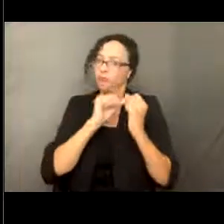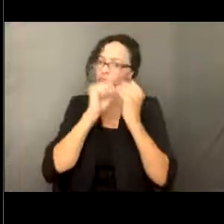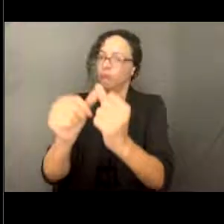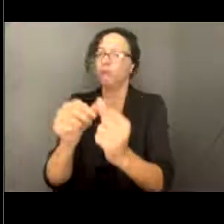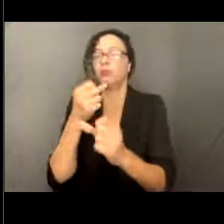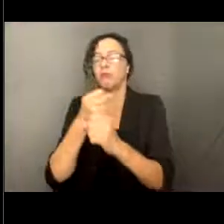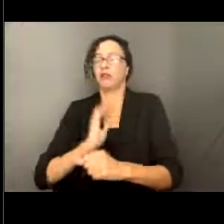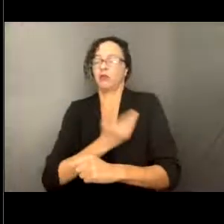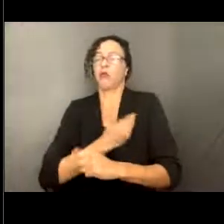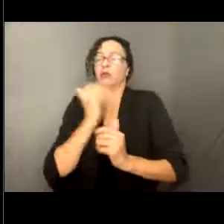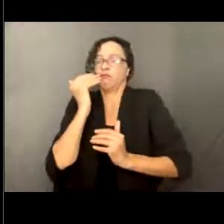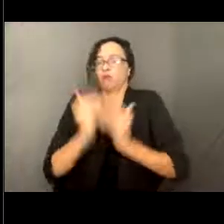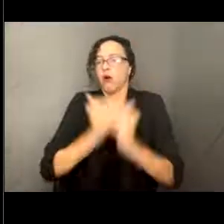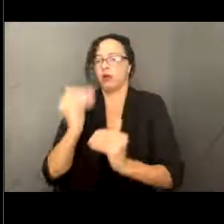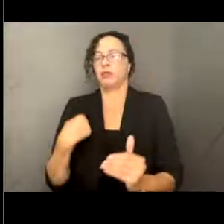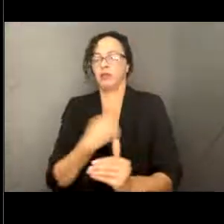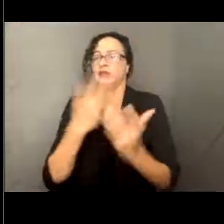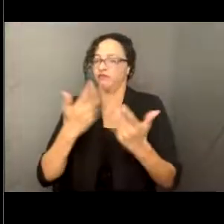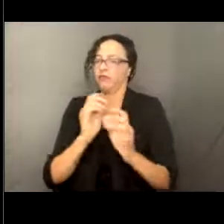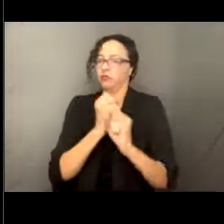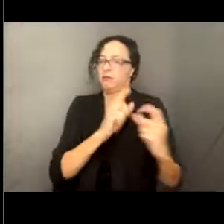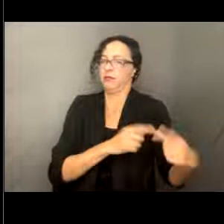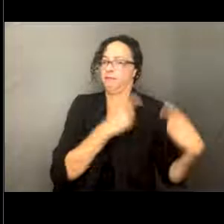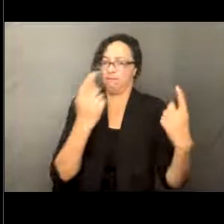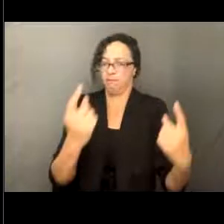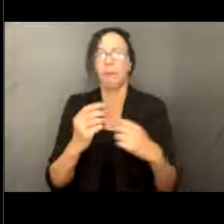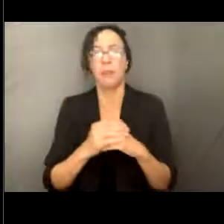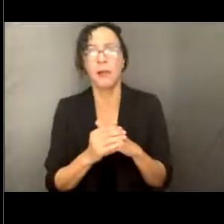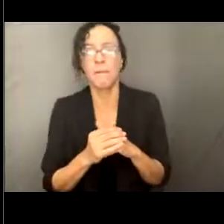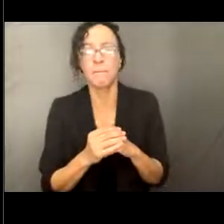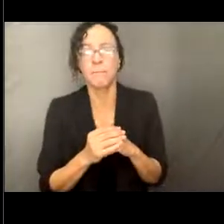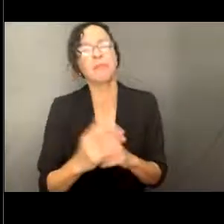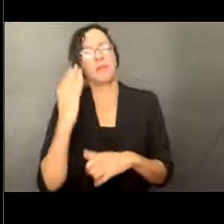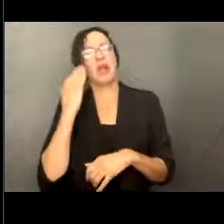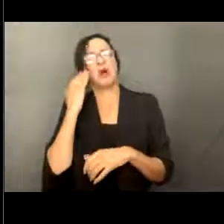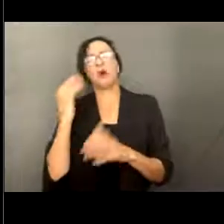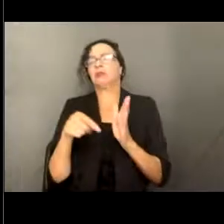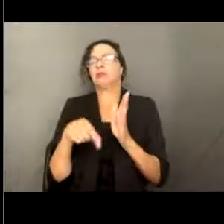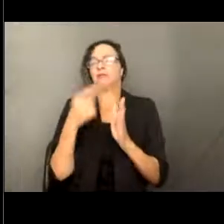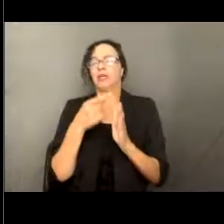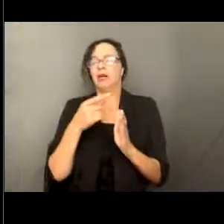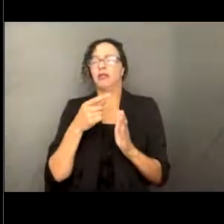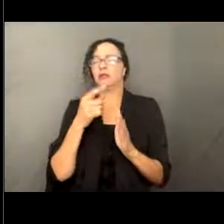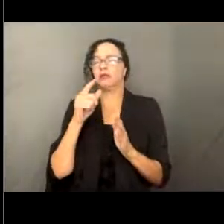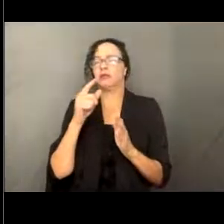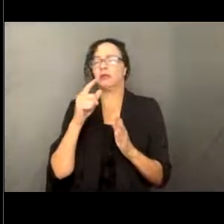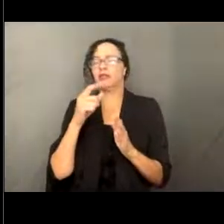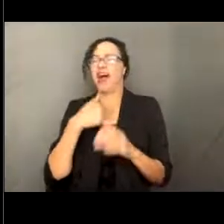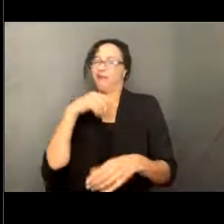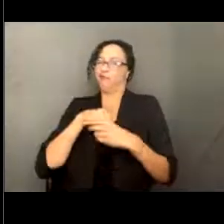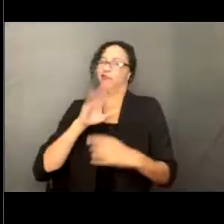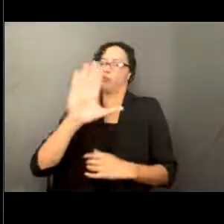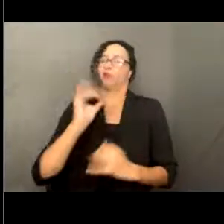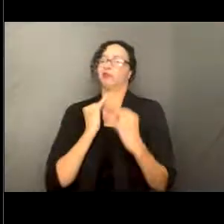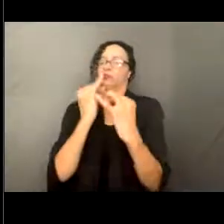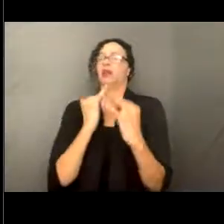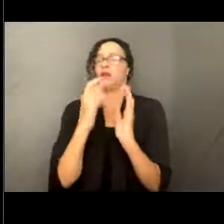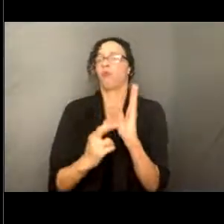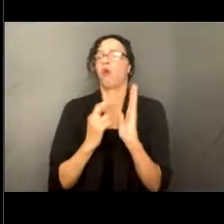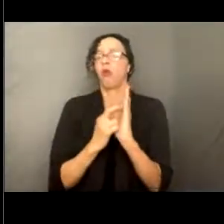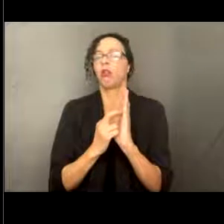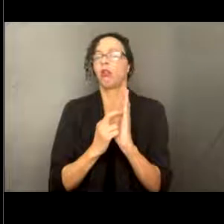And I know it's, I know because I'm sometimes in the kind of role that you are, that it's awkward when